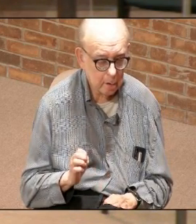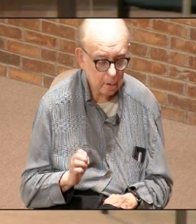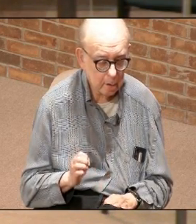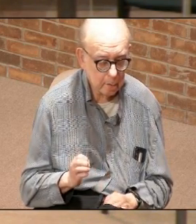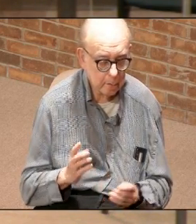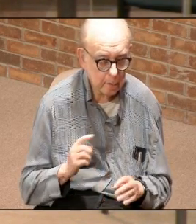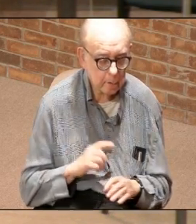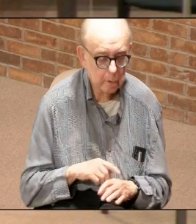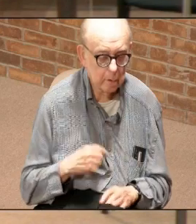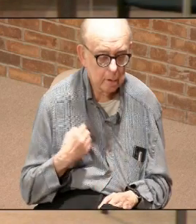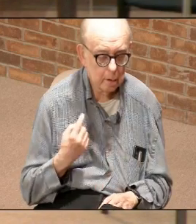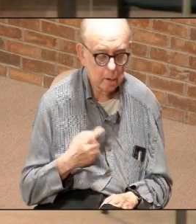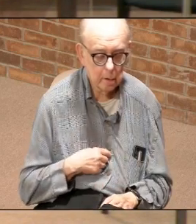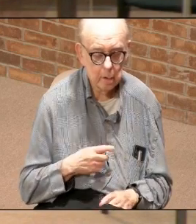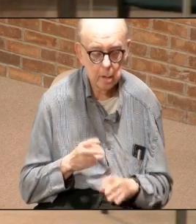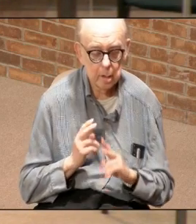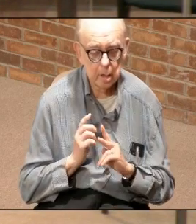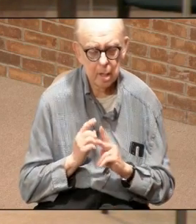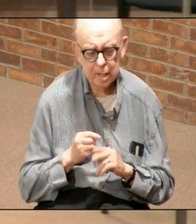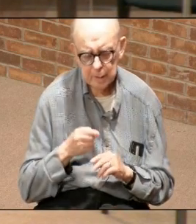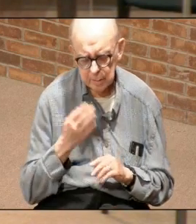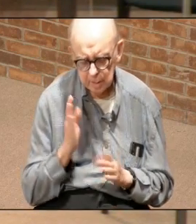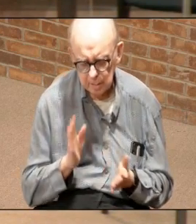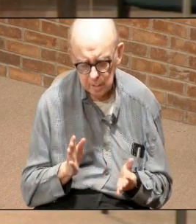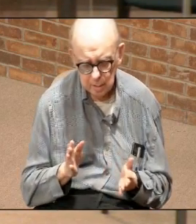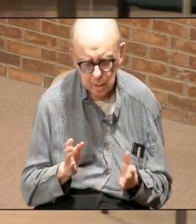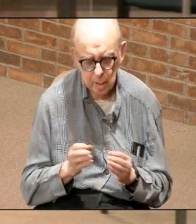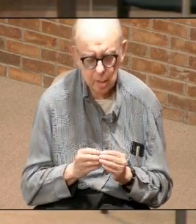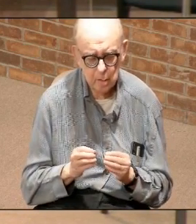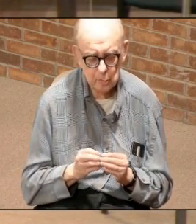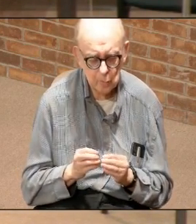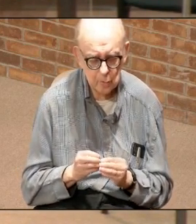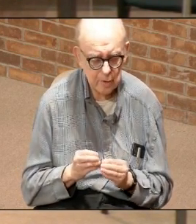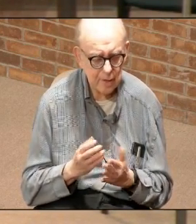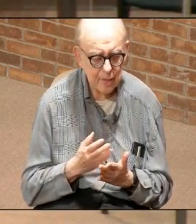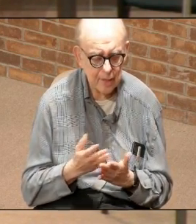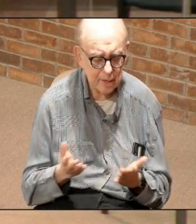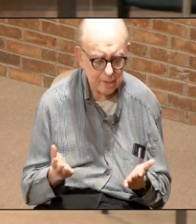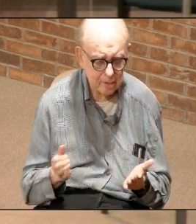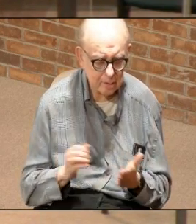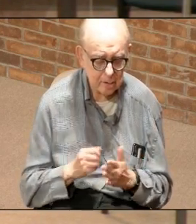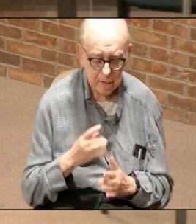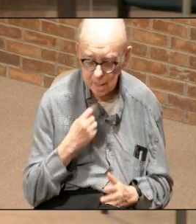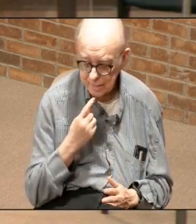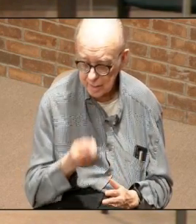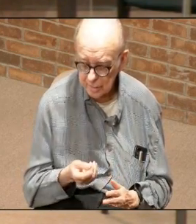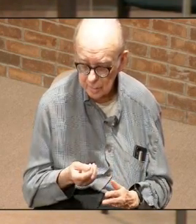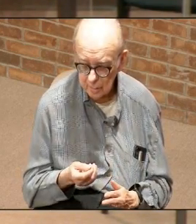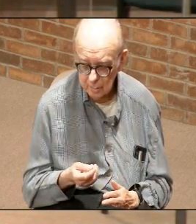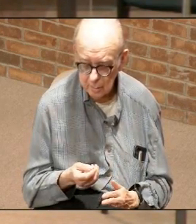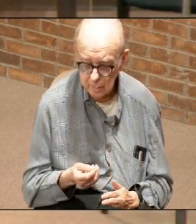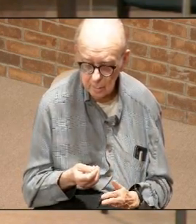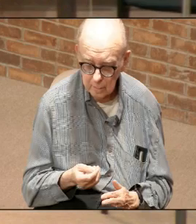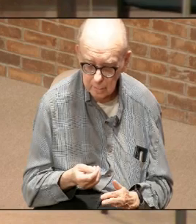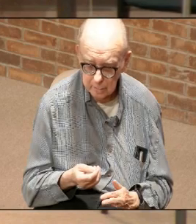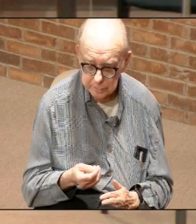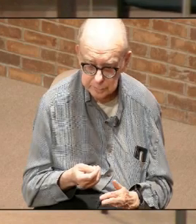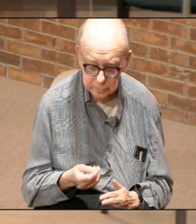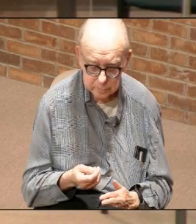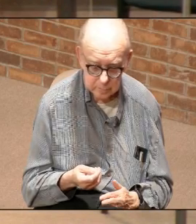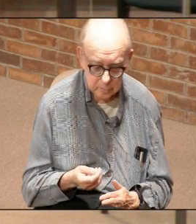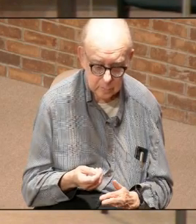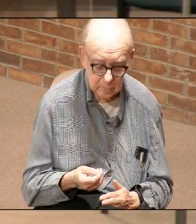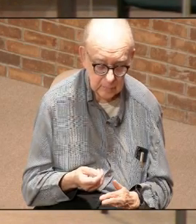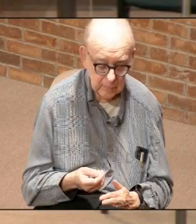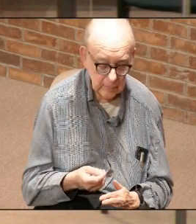So many times what we keep asking God for is more ammunition. And God says, it only